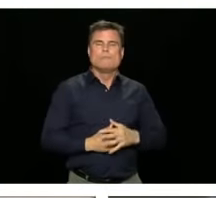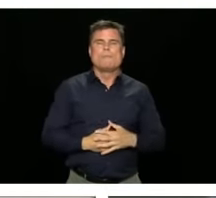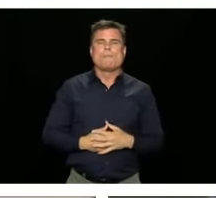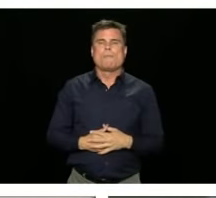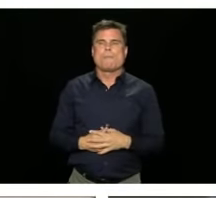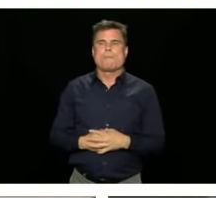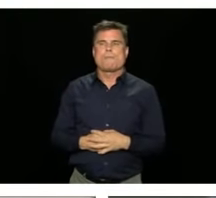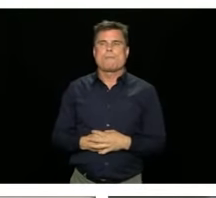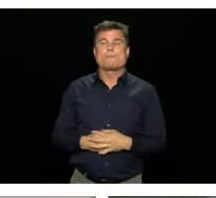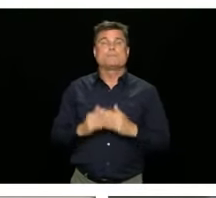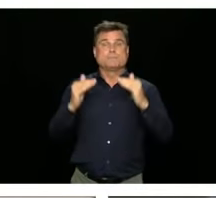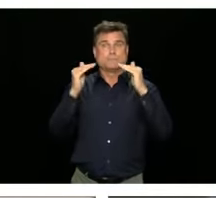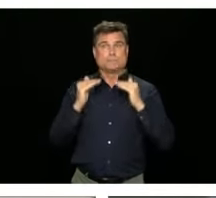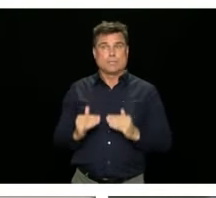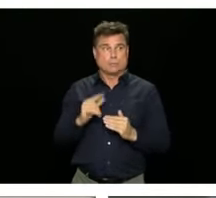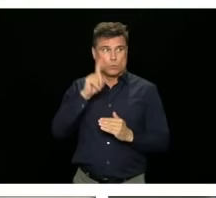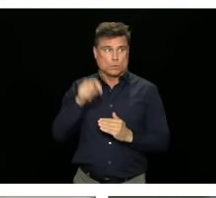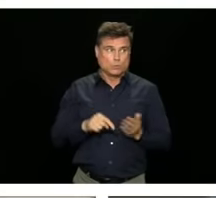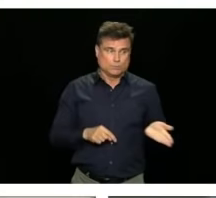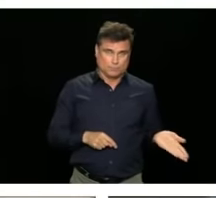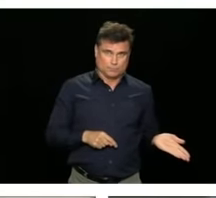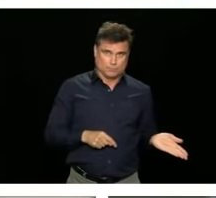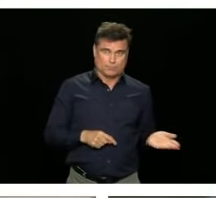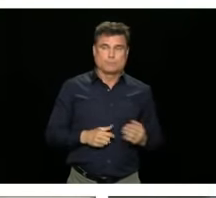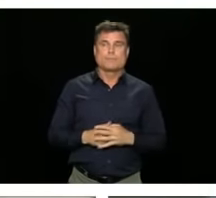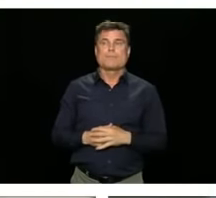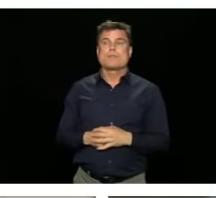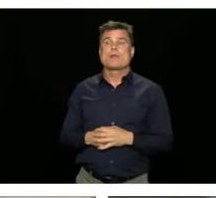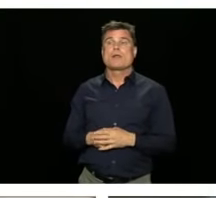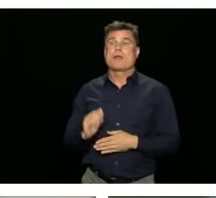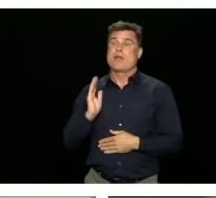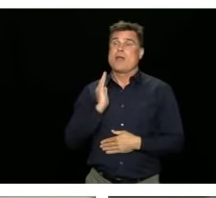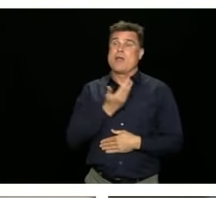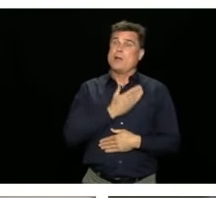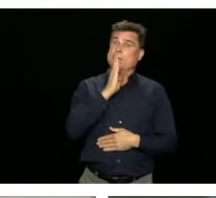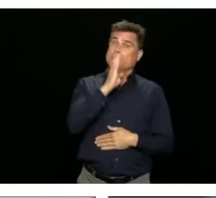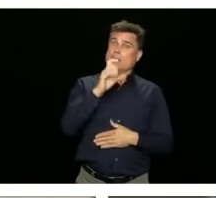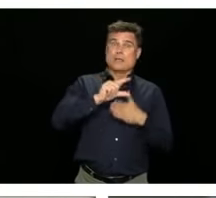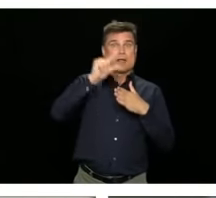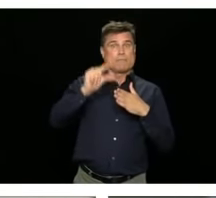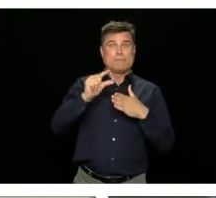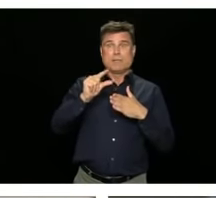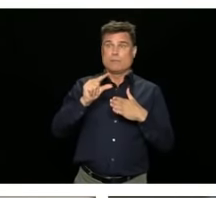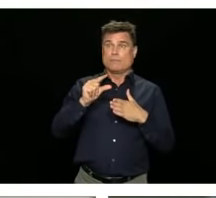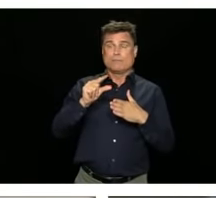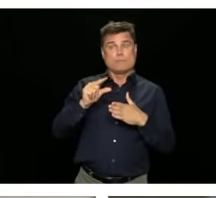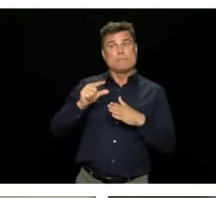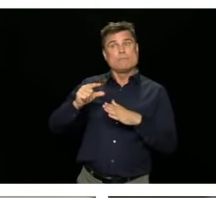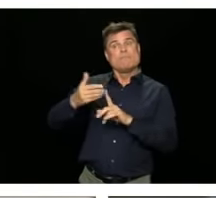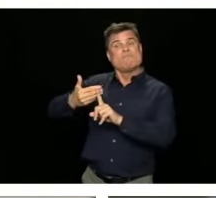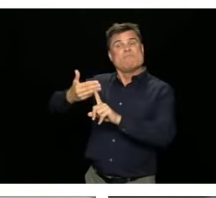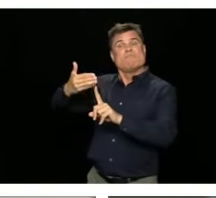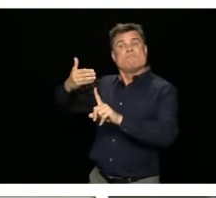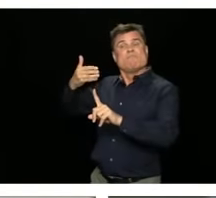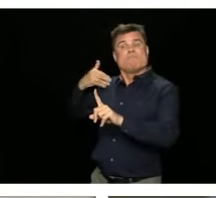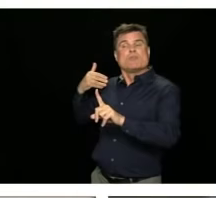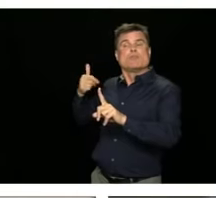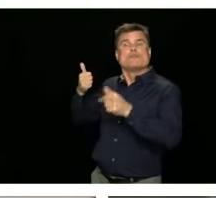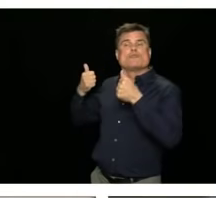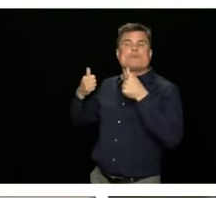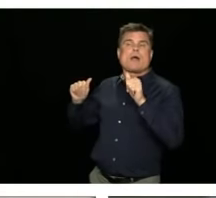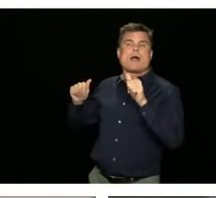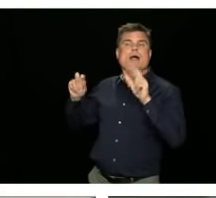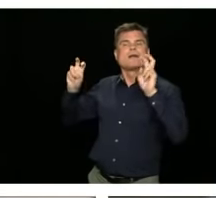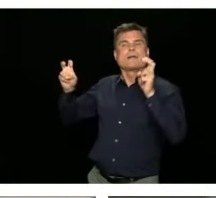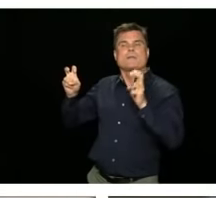RCMP trying to remove First Nations people from their land. How can you condemn racism from our residents while continuing